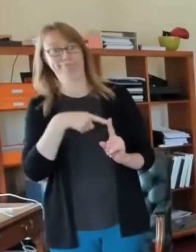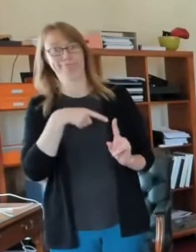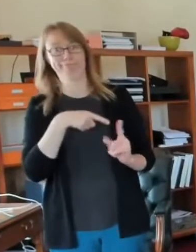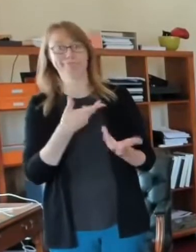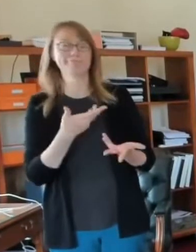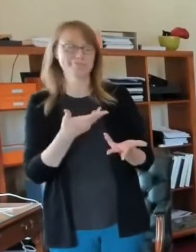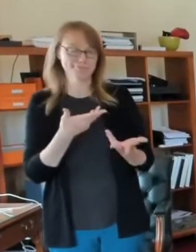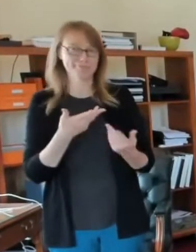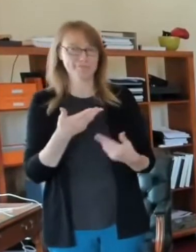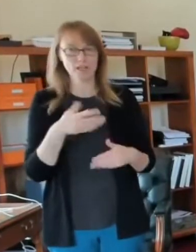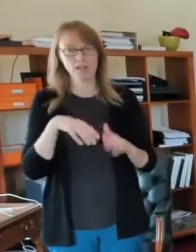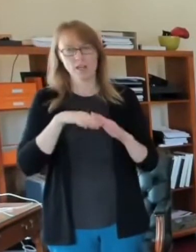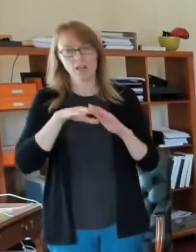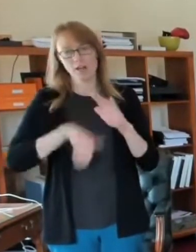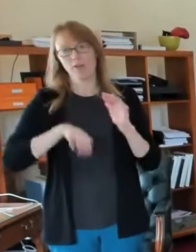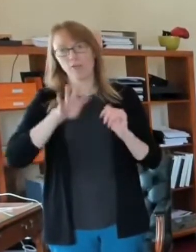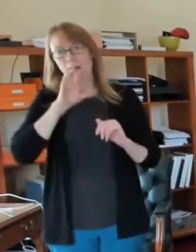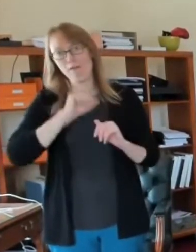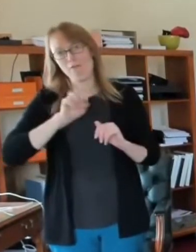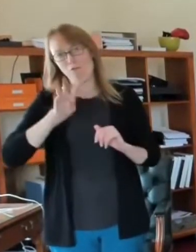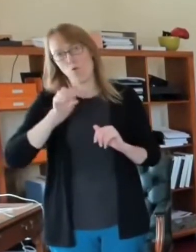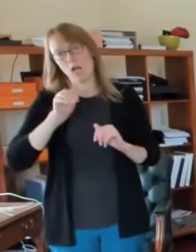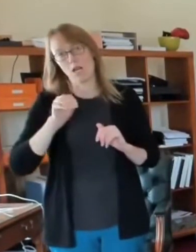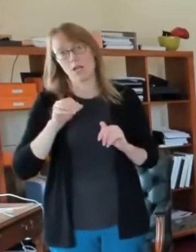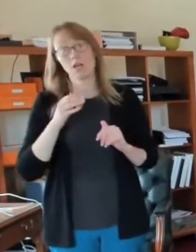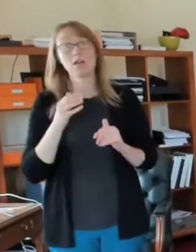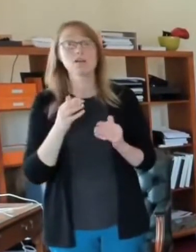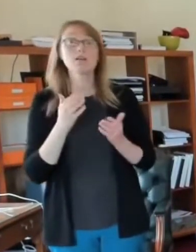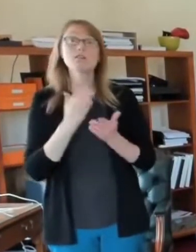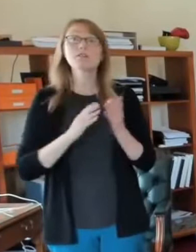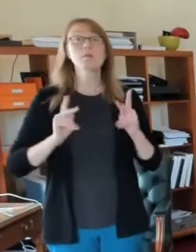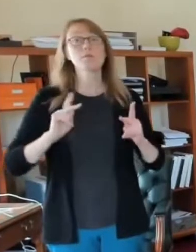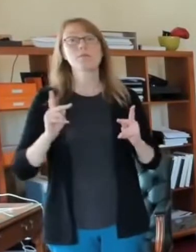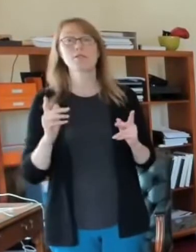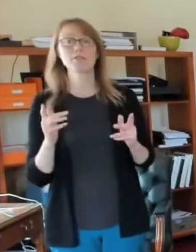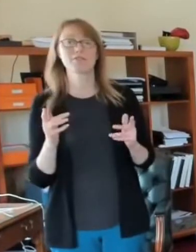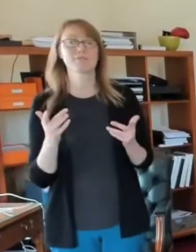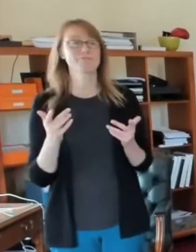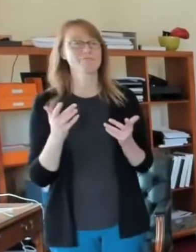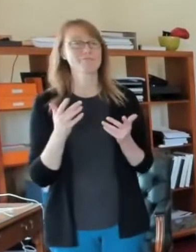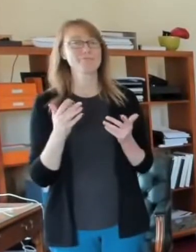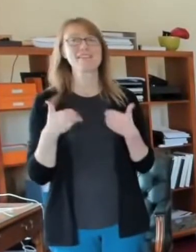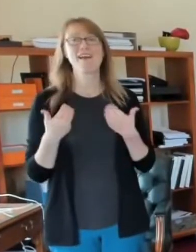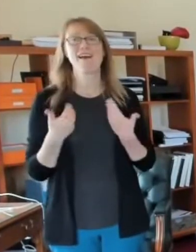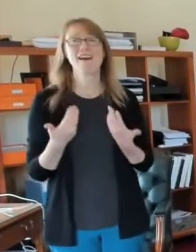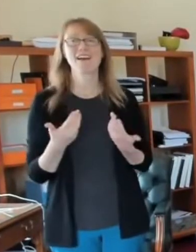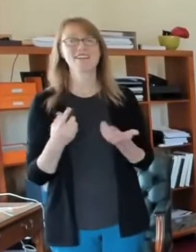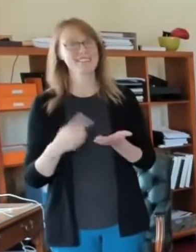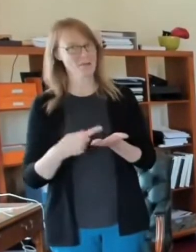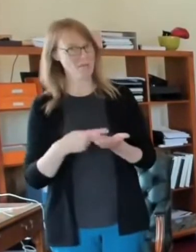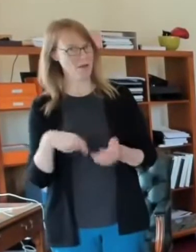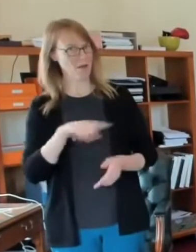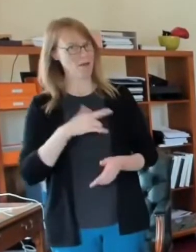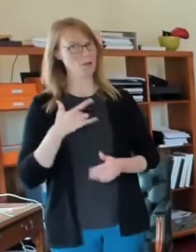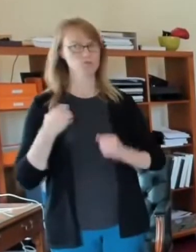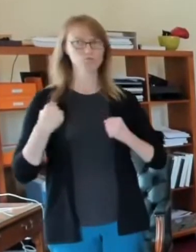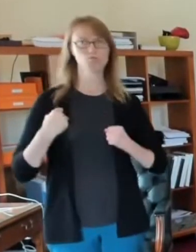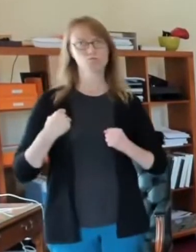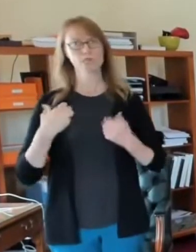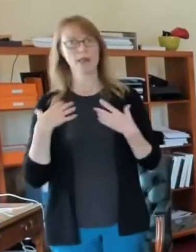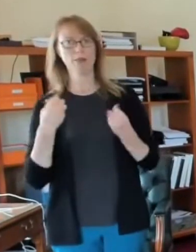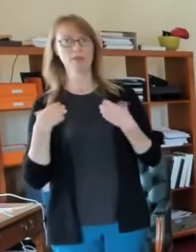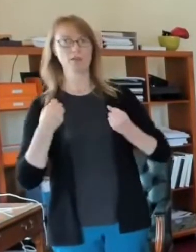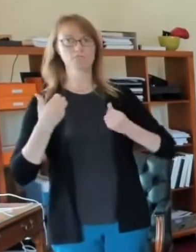we know that young people are sometimes feel invincible, but we also know that when they